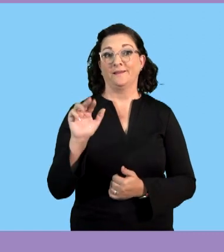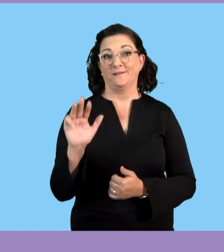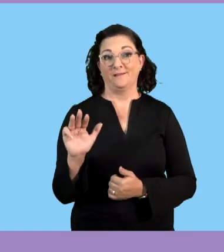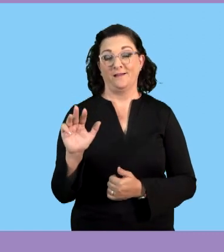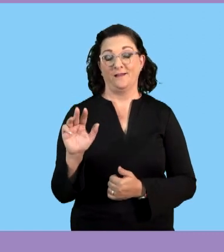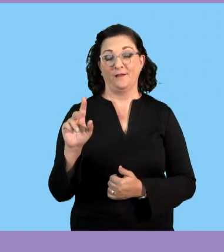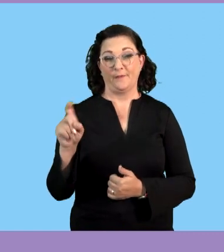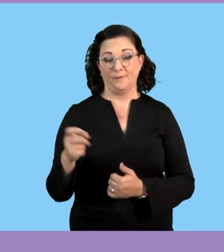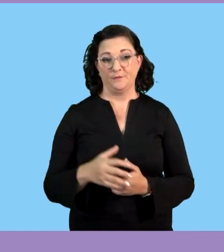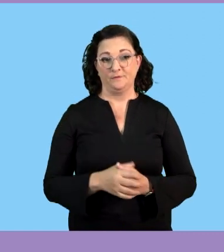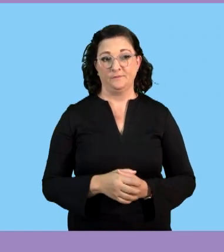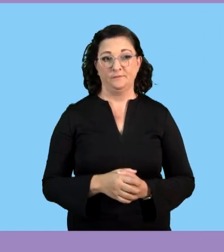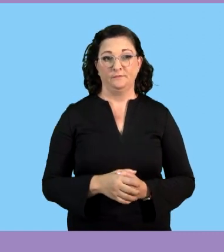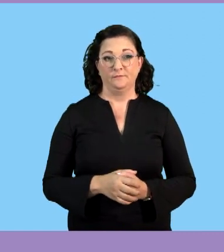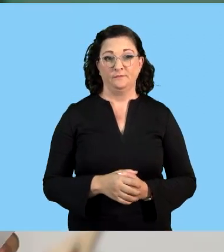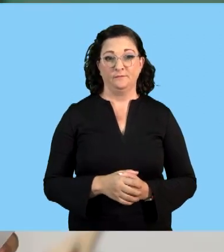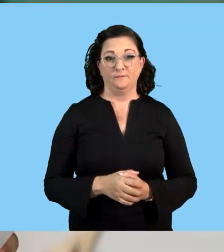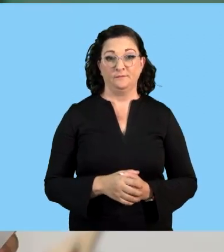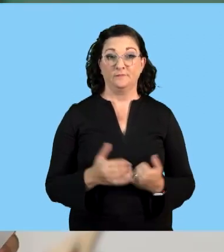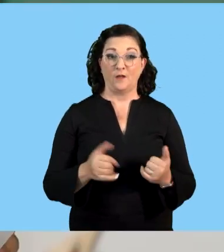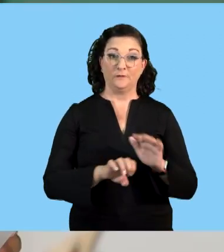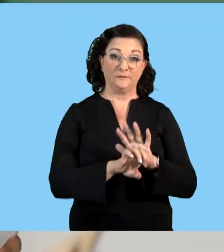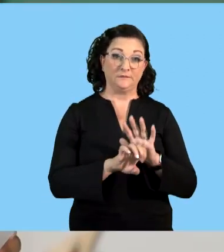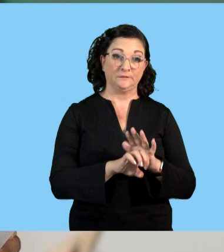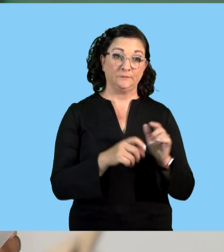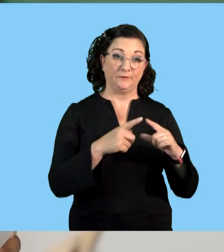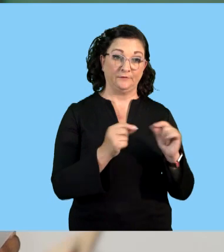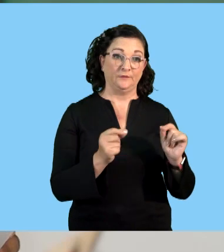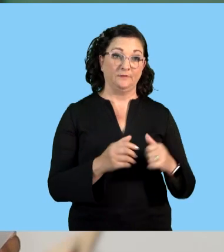of 169,000 rands. After